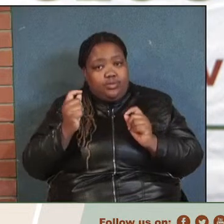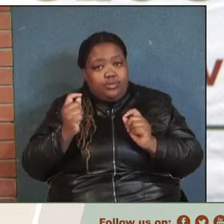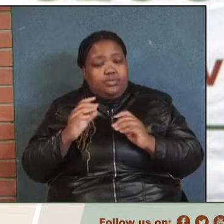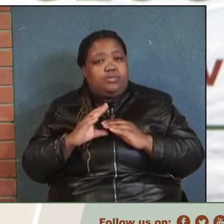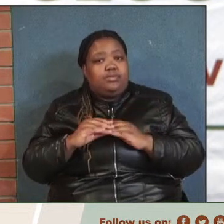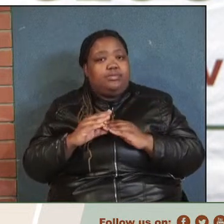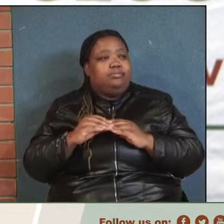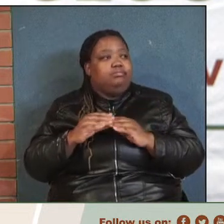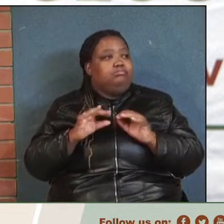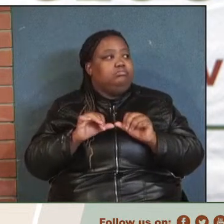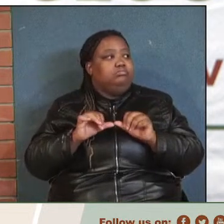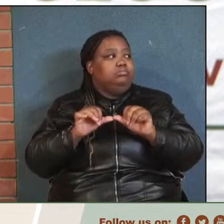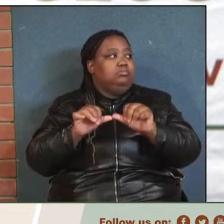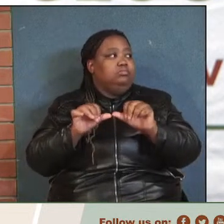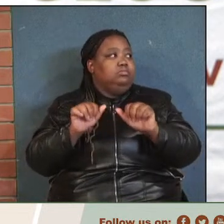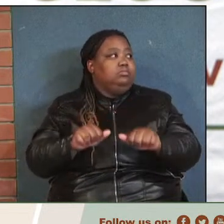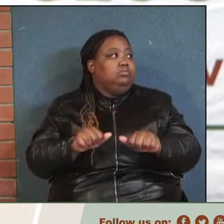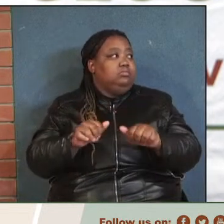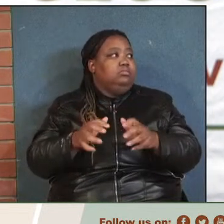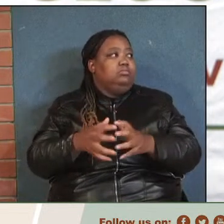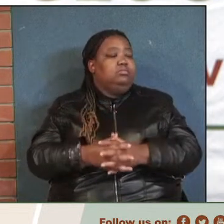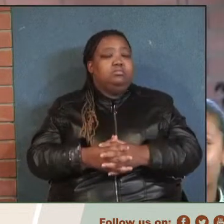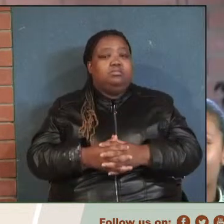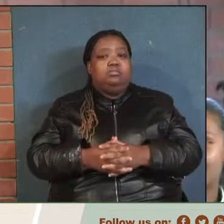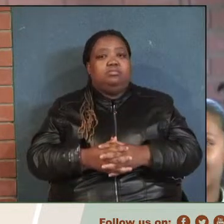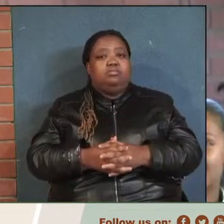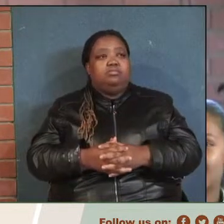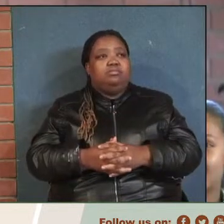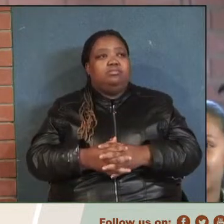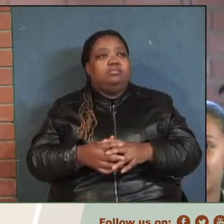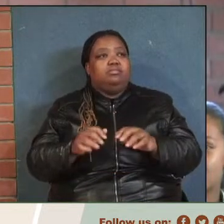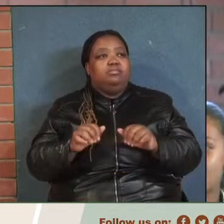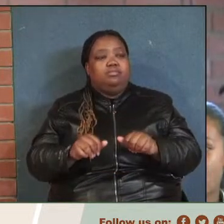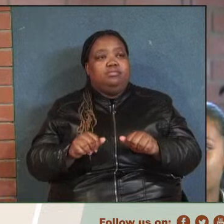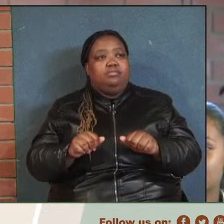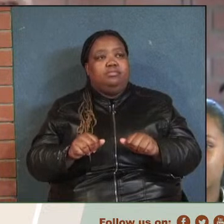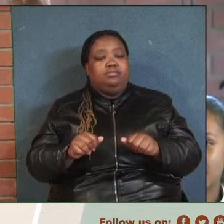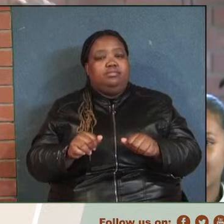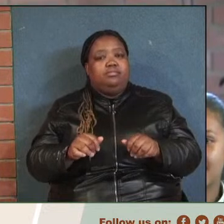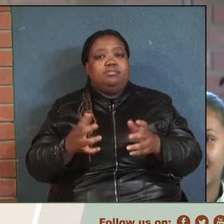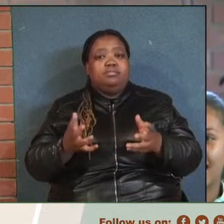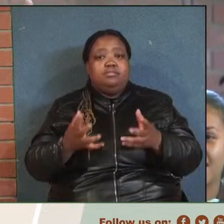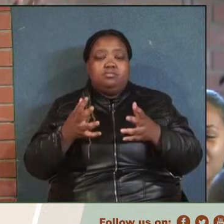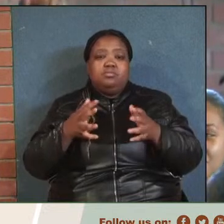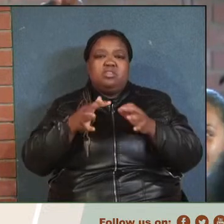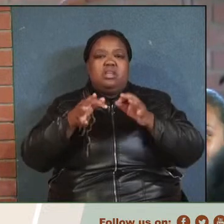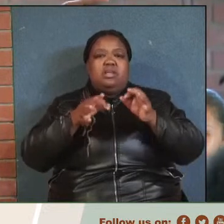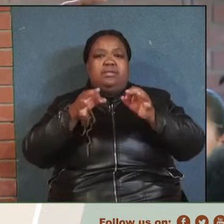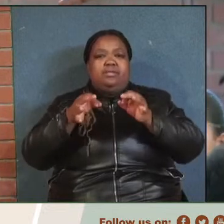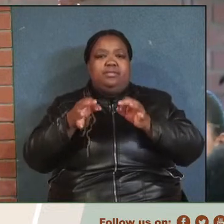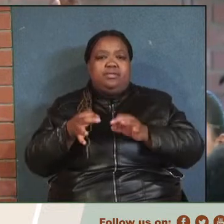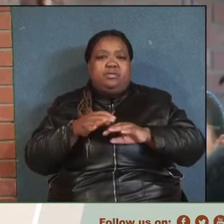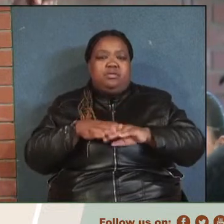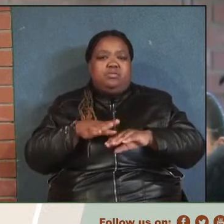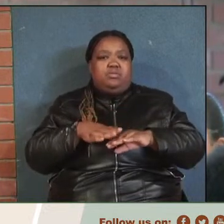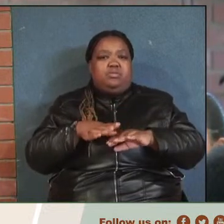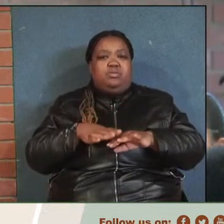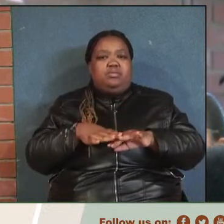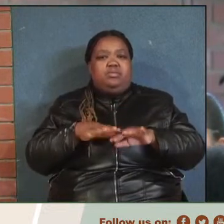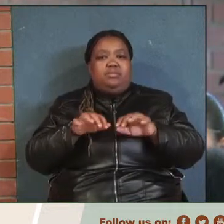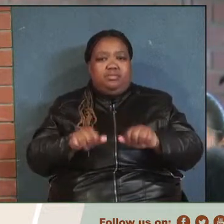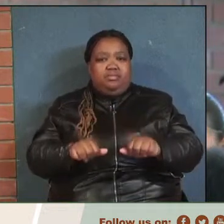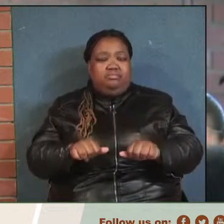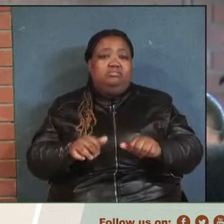You may proceed. Much obliged. Now, joins the definition of what I feel when I got to elaborate your protestation, which is a